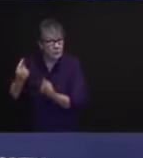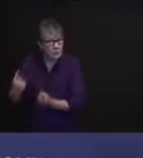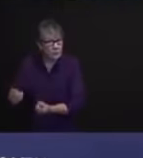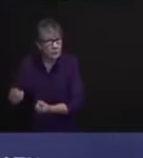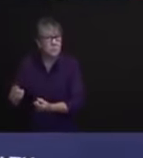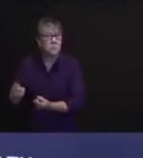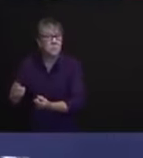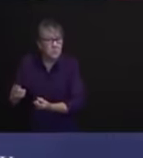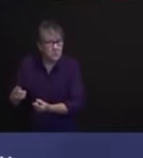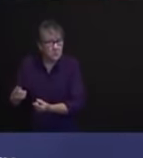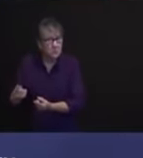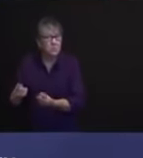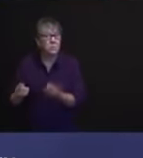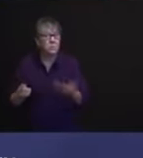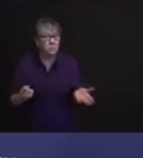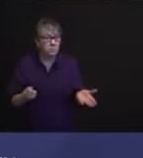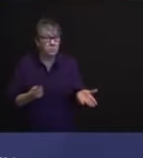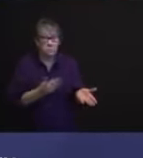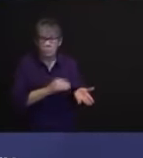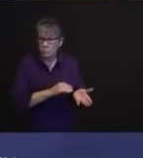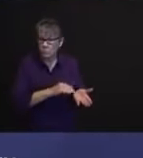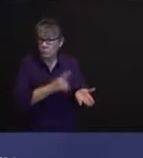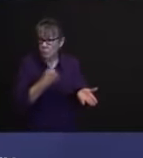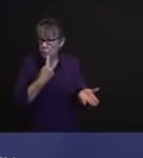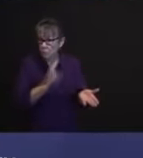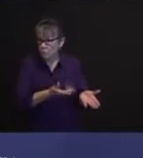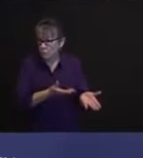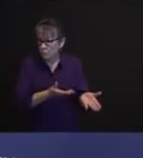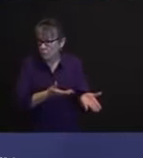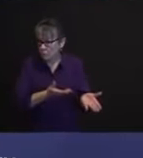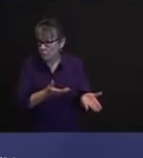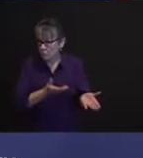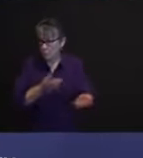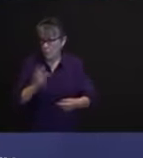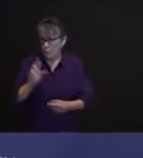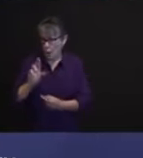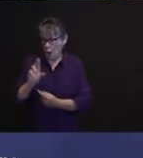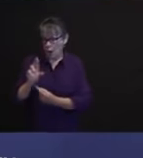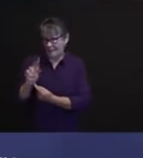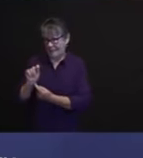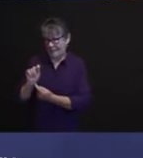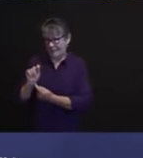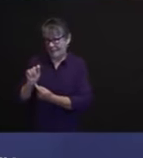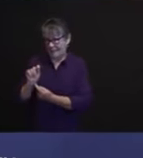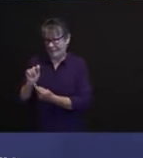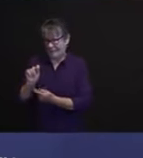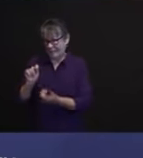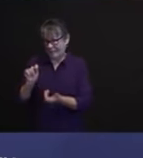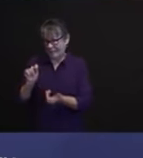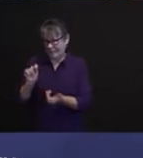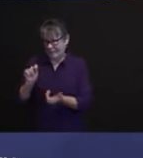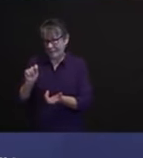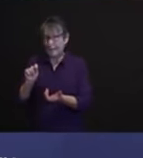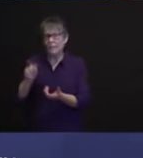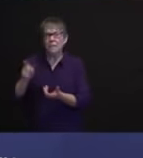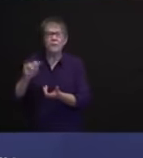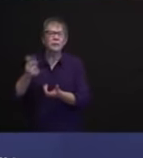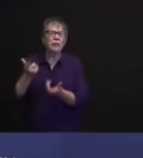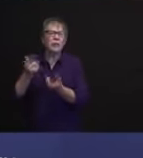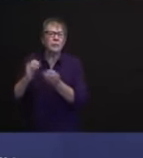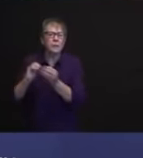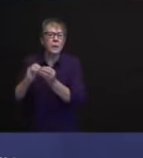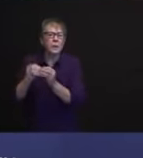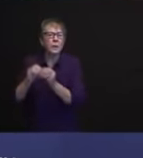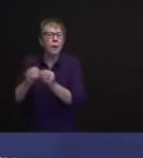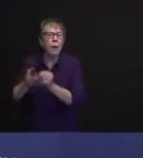The rate of transmission is a statistical way at looking at where the cases have been smoothed